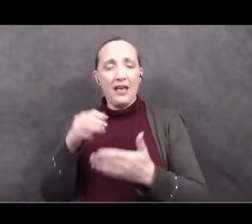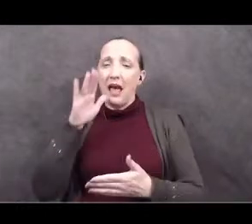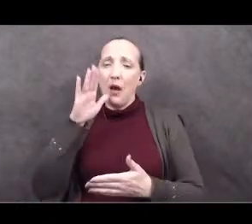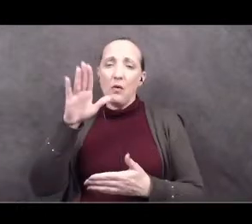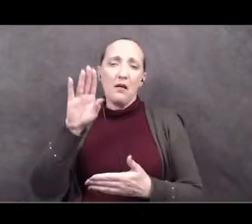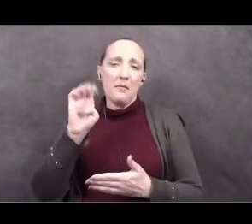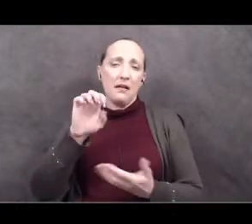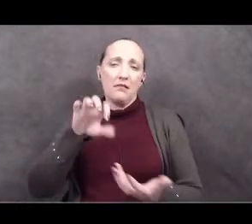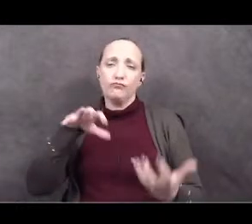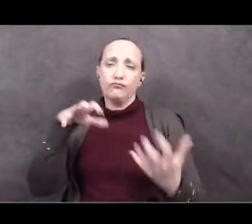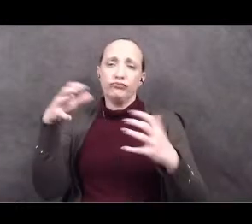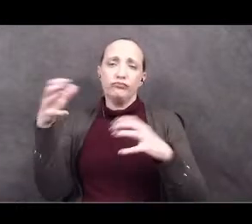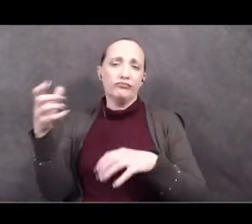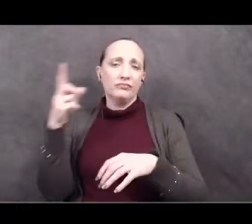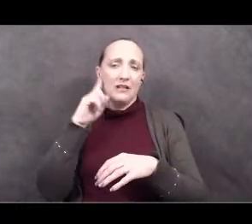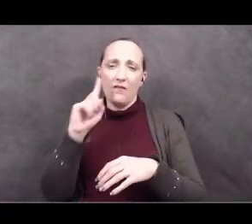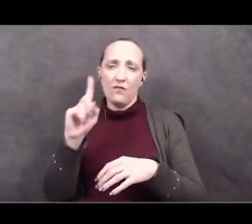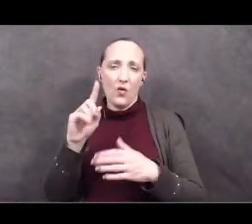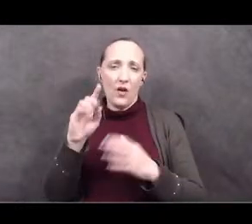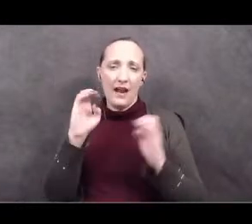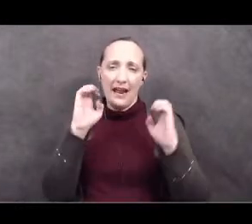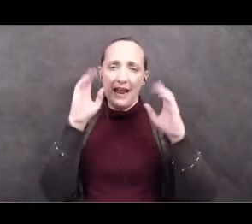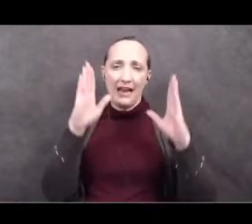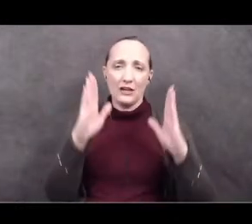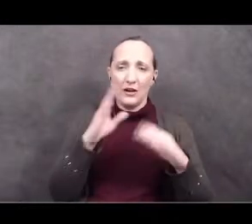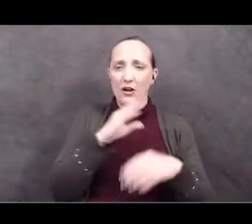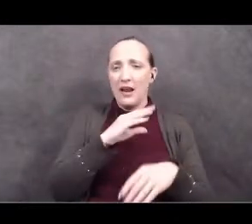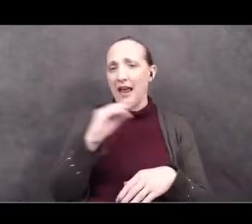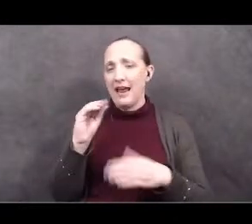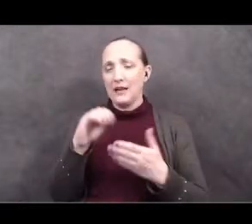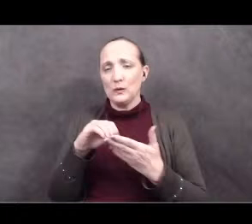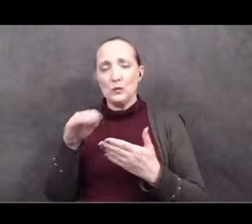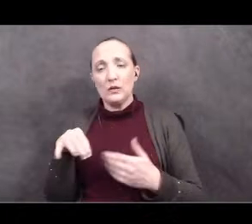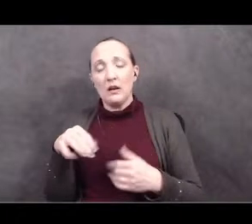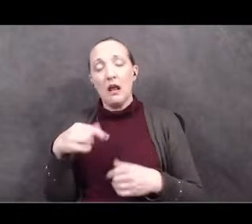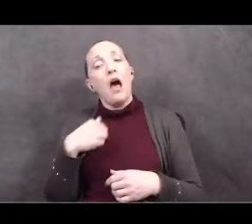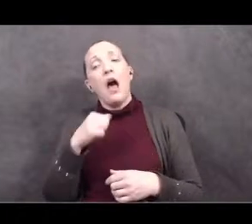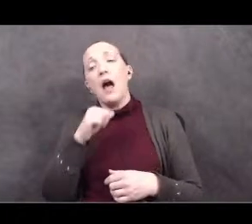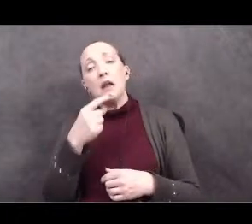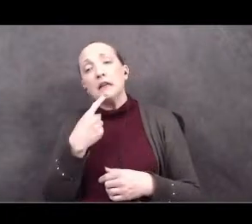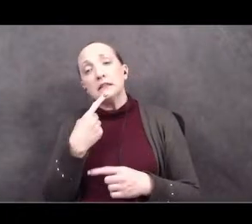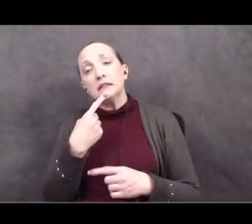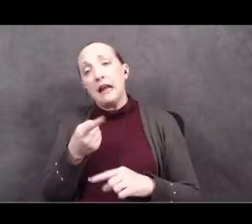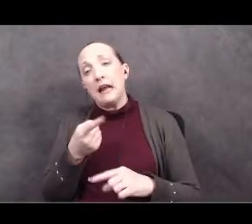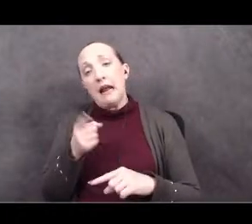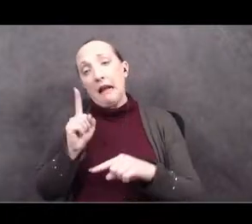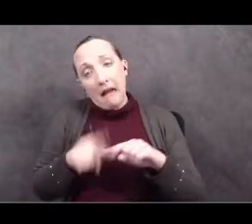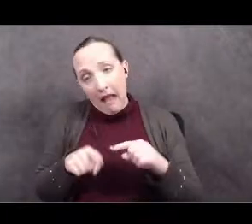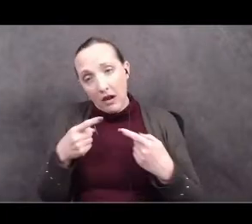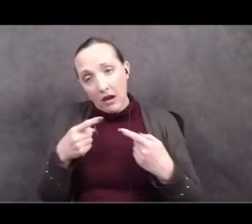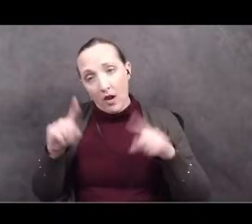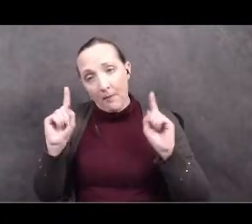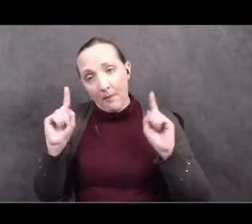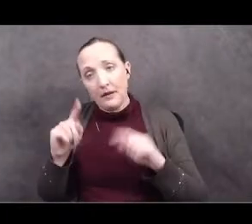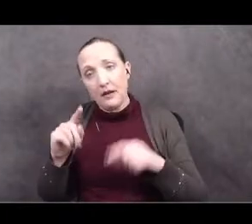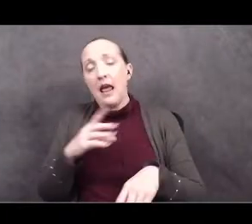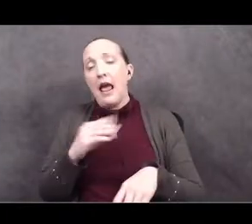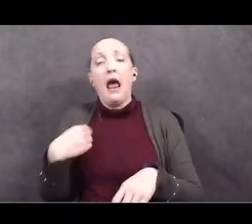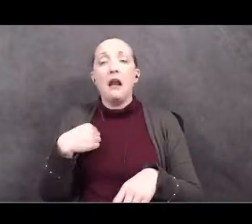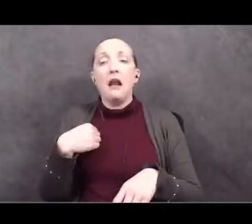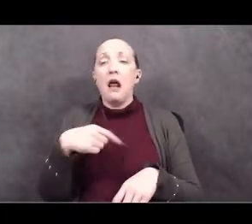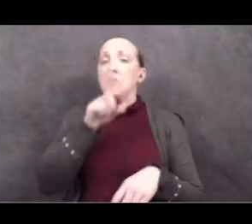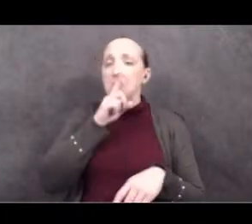for students I'm not saying it cannot be done and I'm not saying we are not going to rise to the